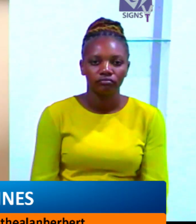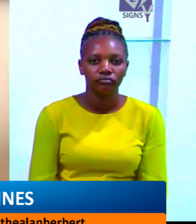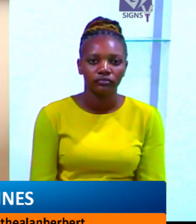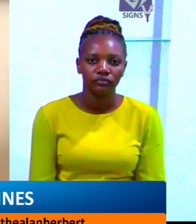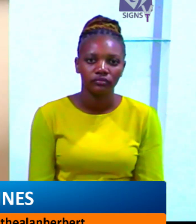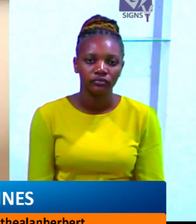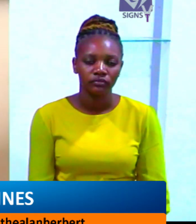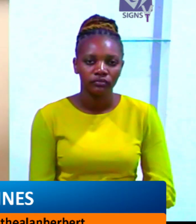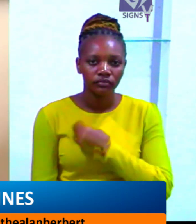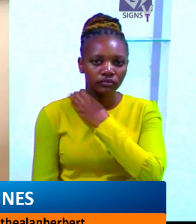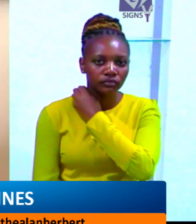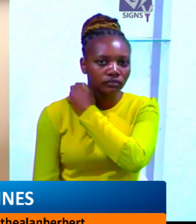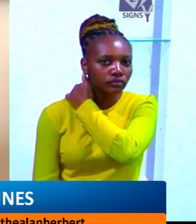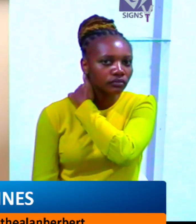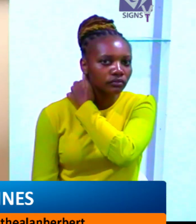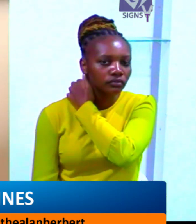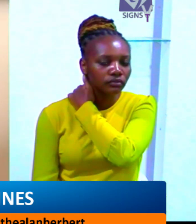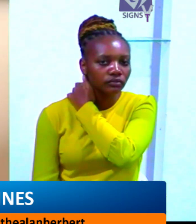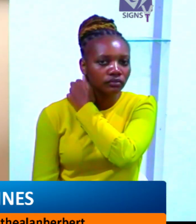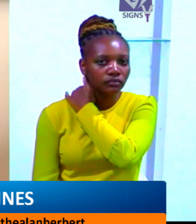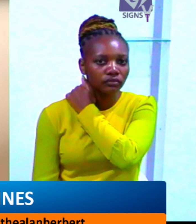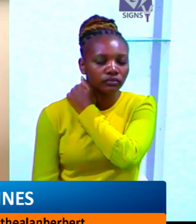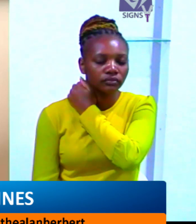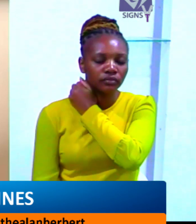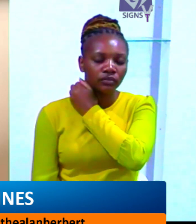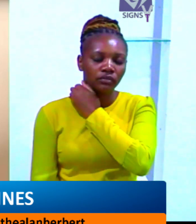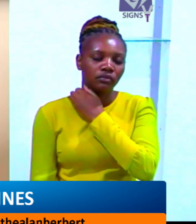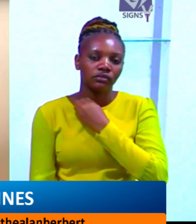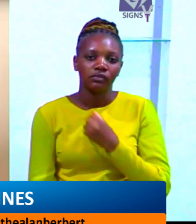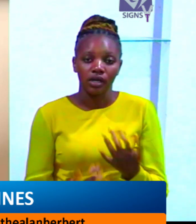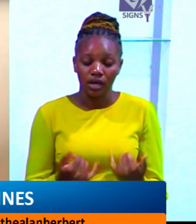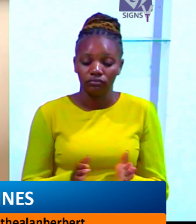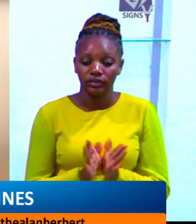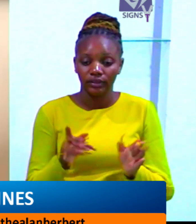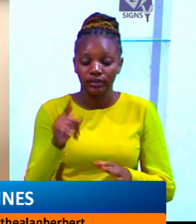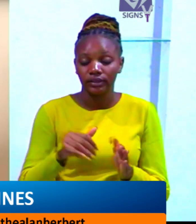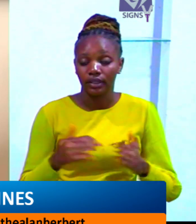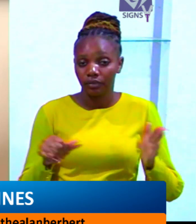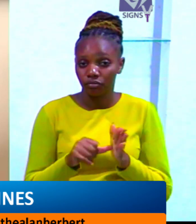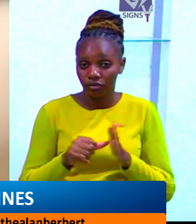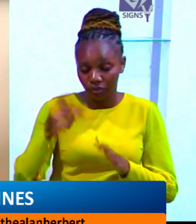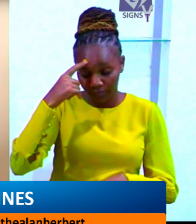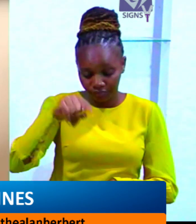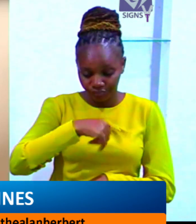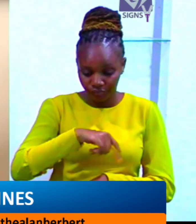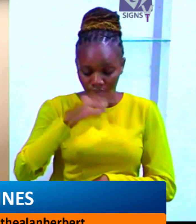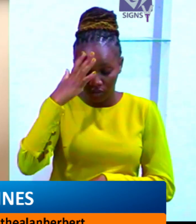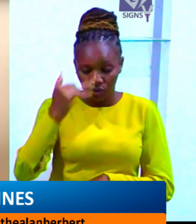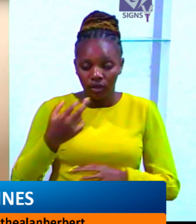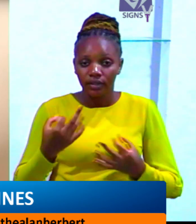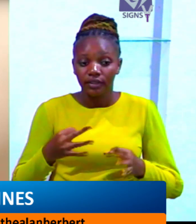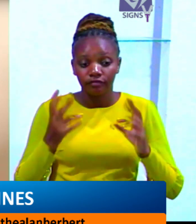Issue of power is generally a big problem for us, because if you look,